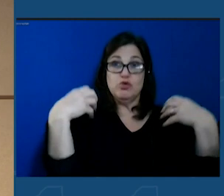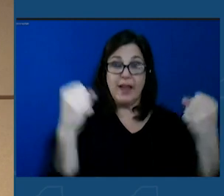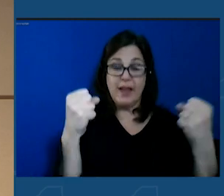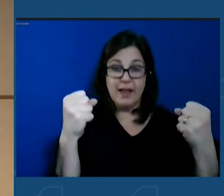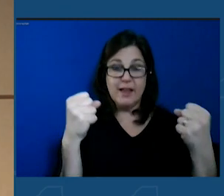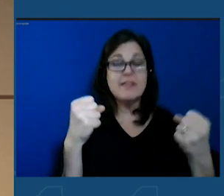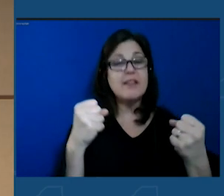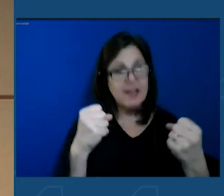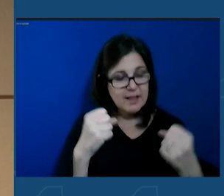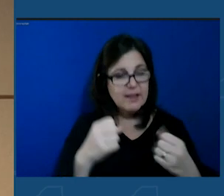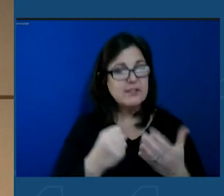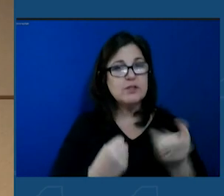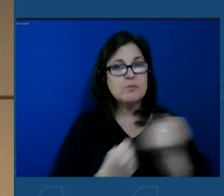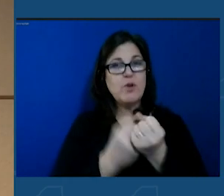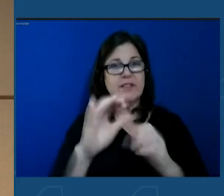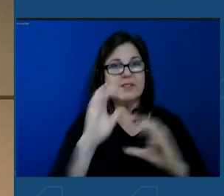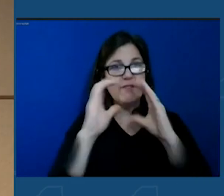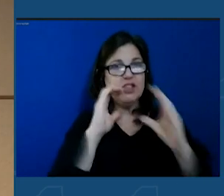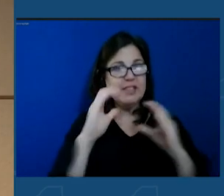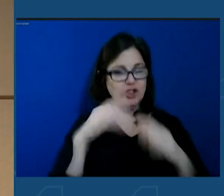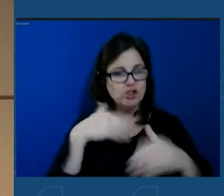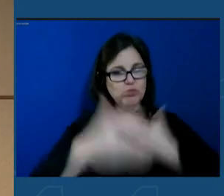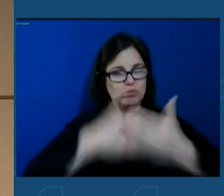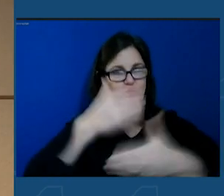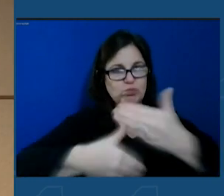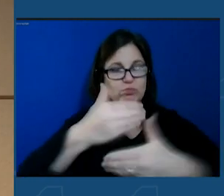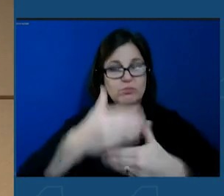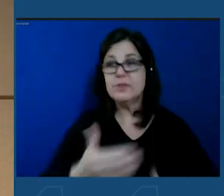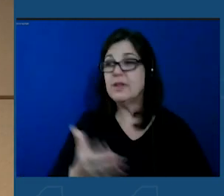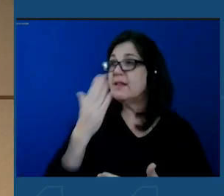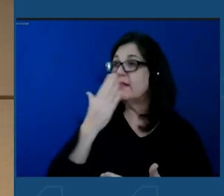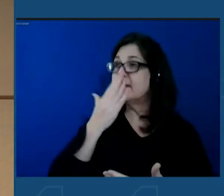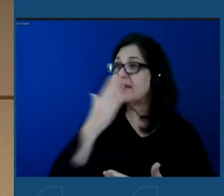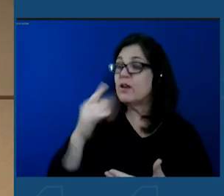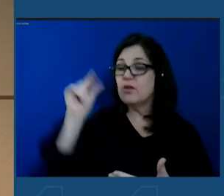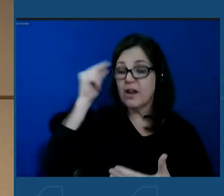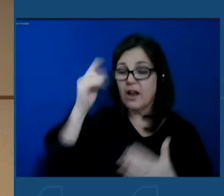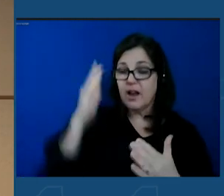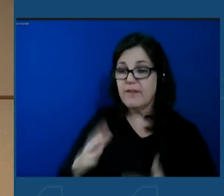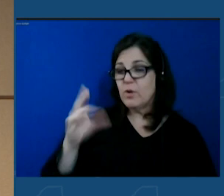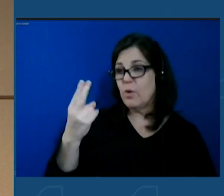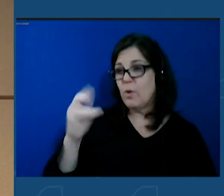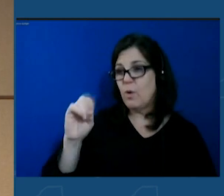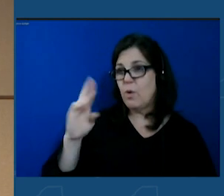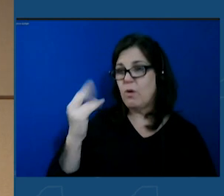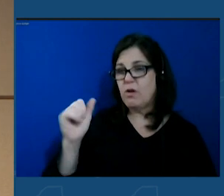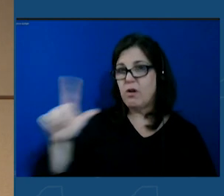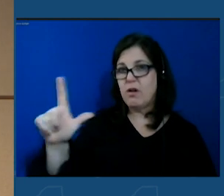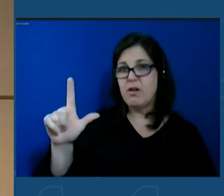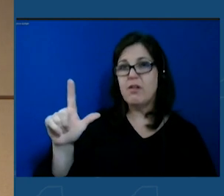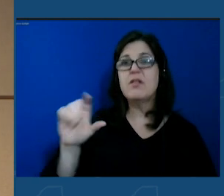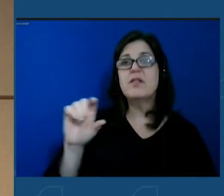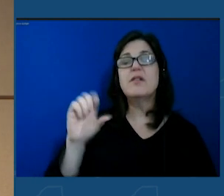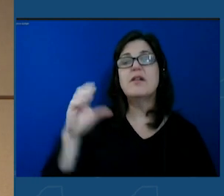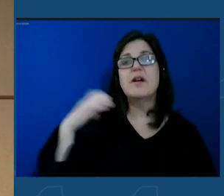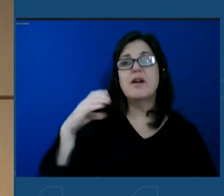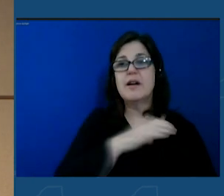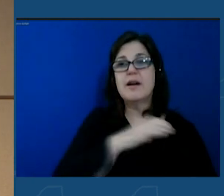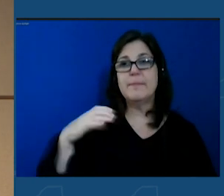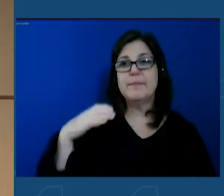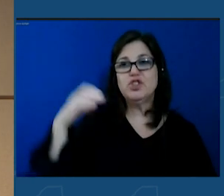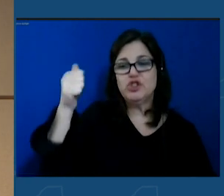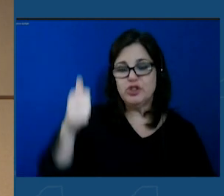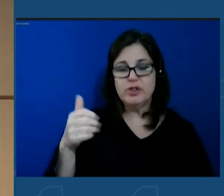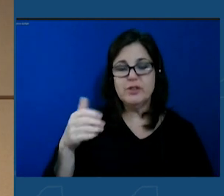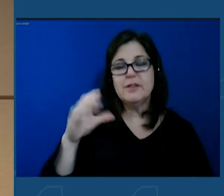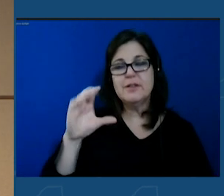Thank you so much. Thank you, Governor Hochul and Commissioner Sullivan, for giving me the opportunity to be with you today